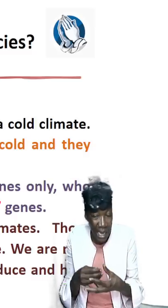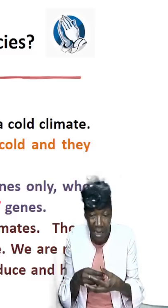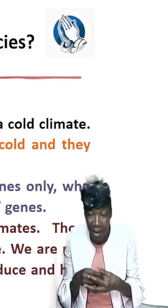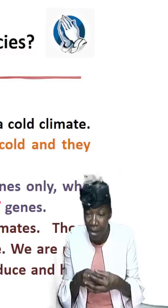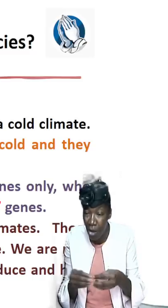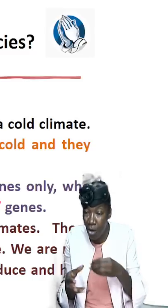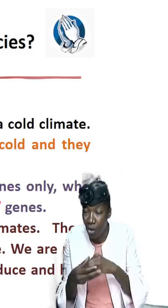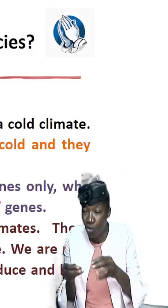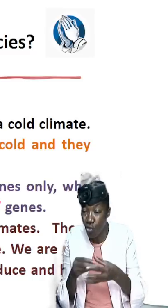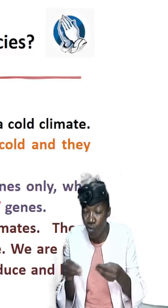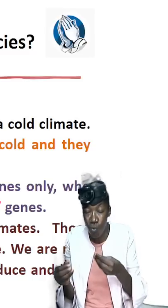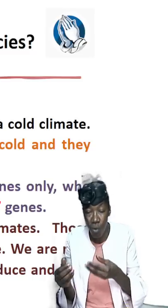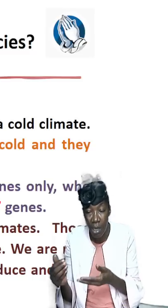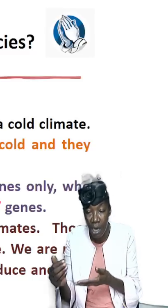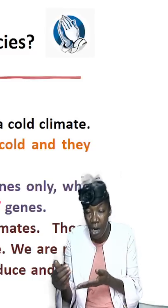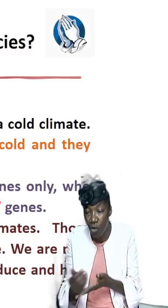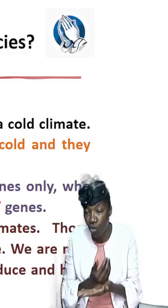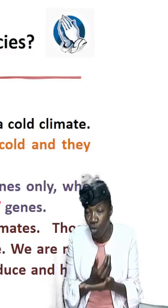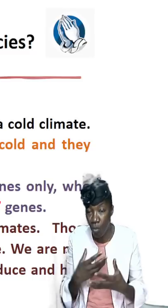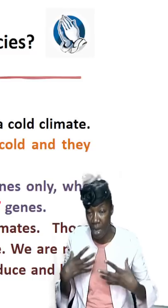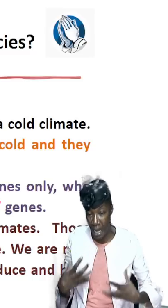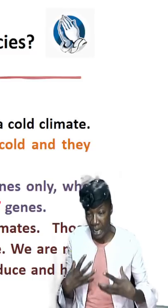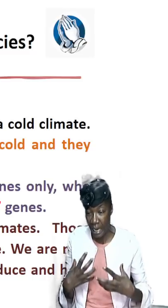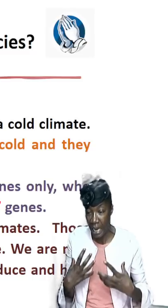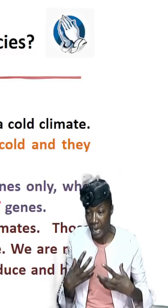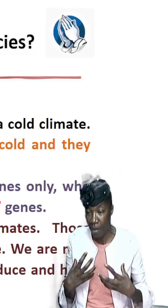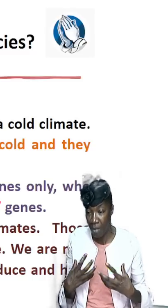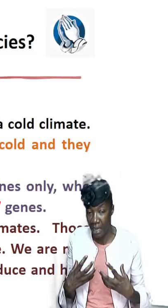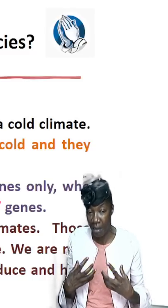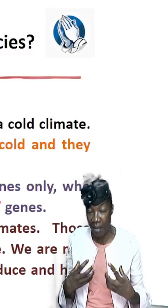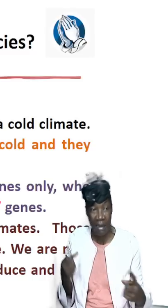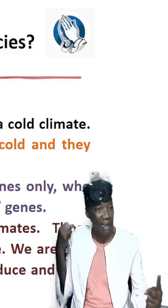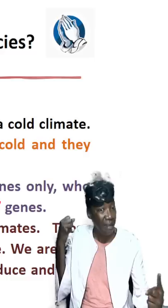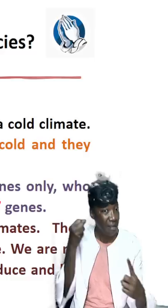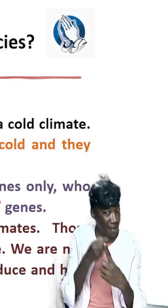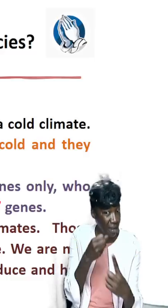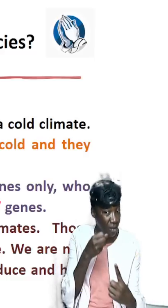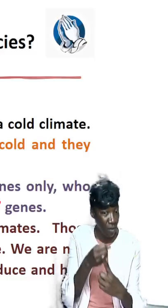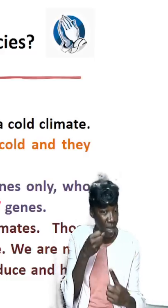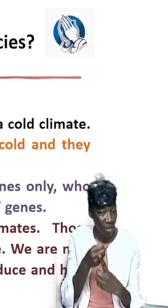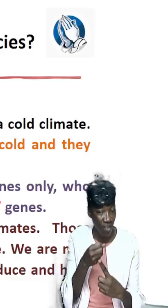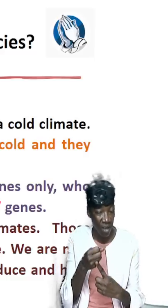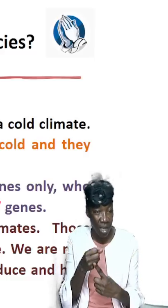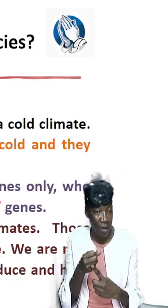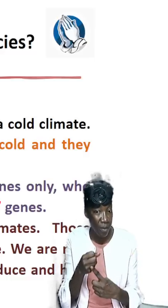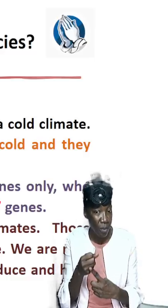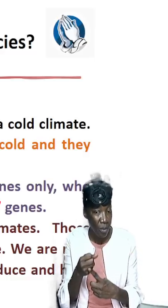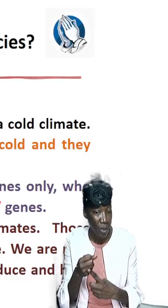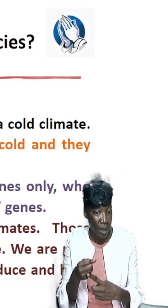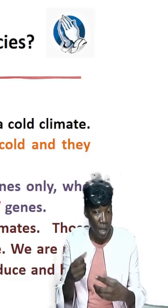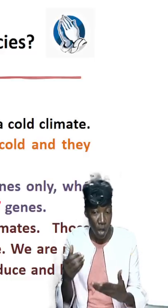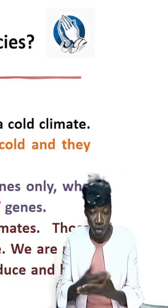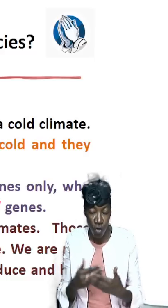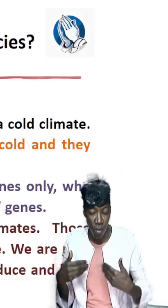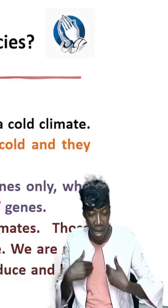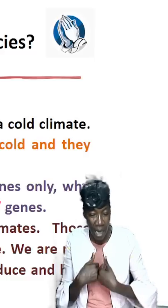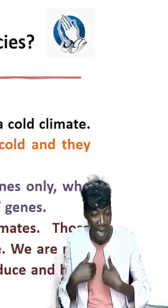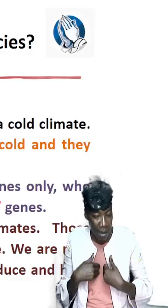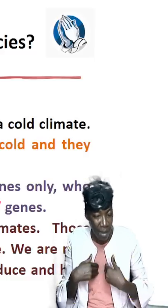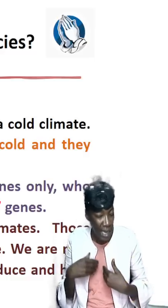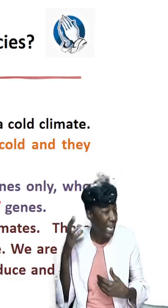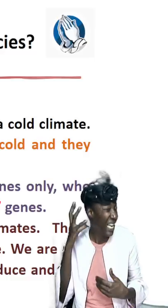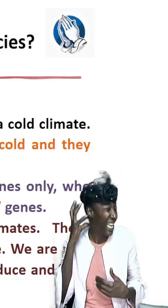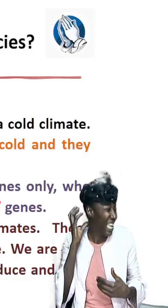climatic conditions that if you have short hair, because you know in animals, the hair tend to be